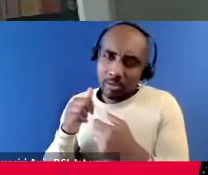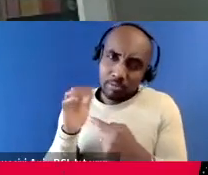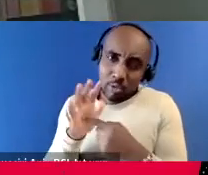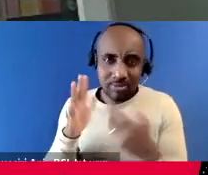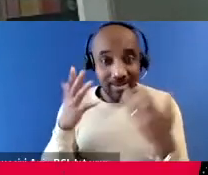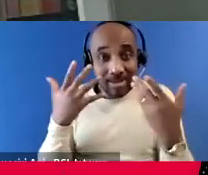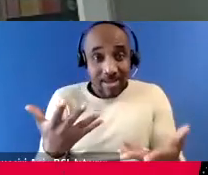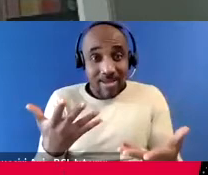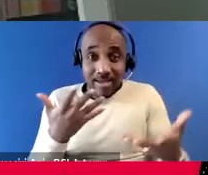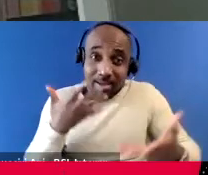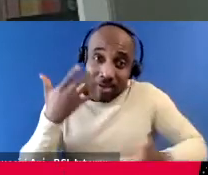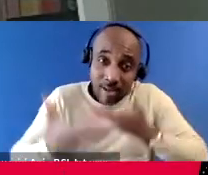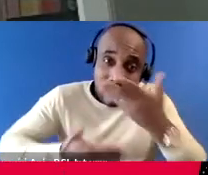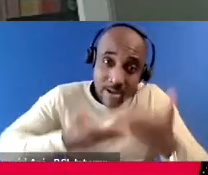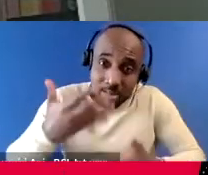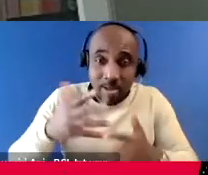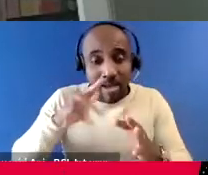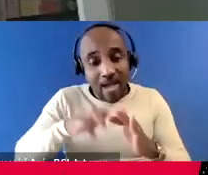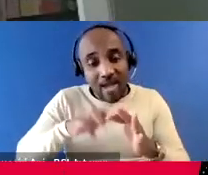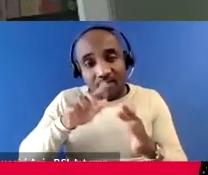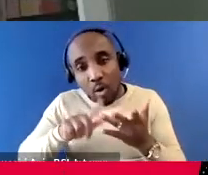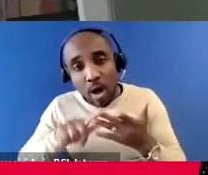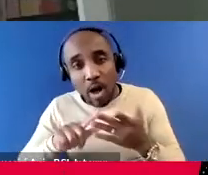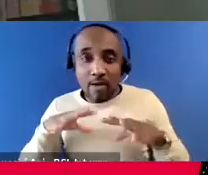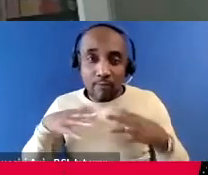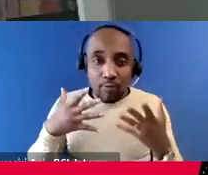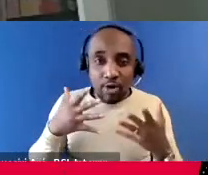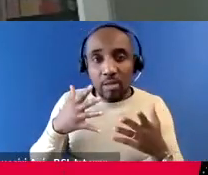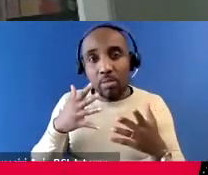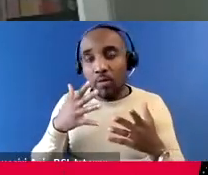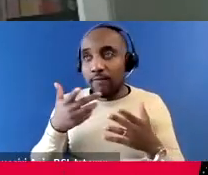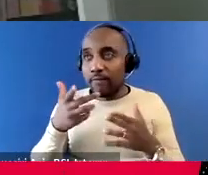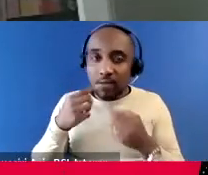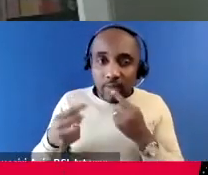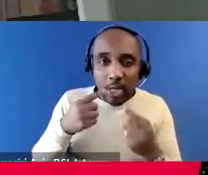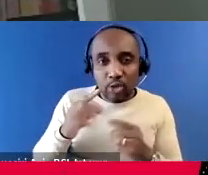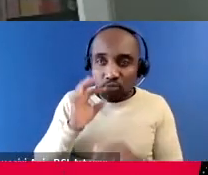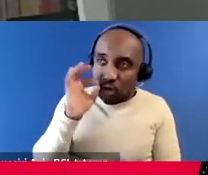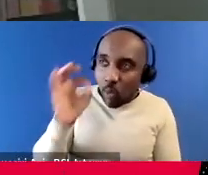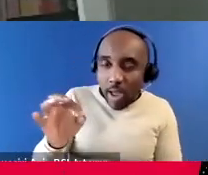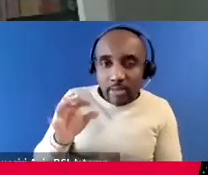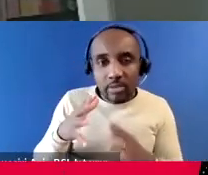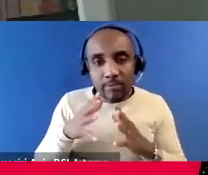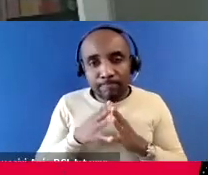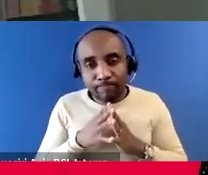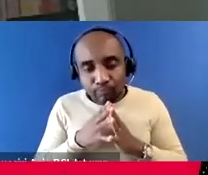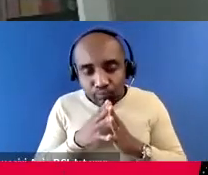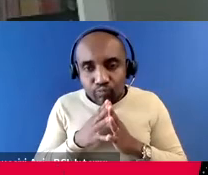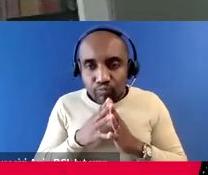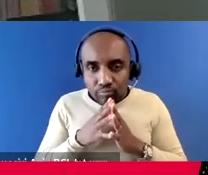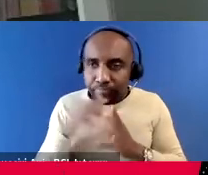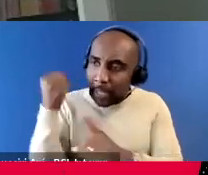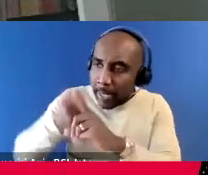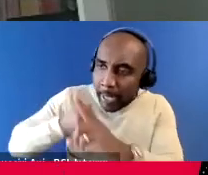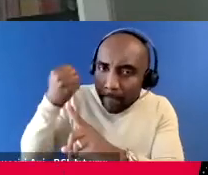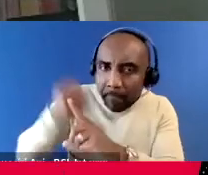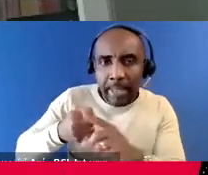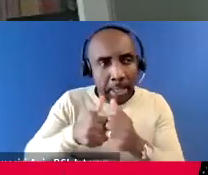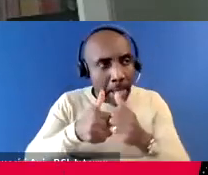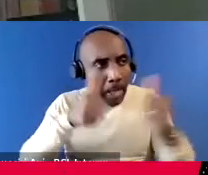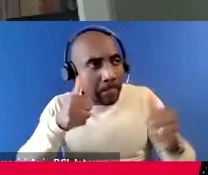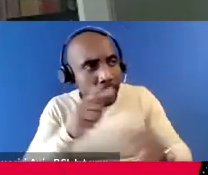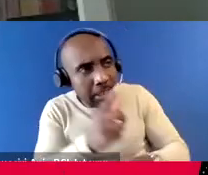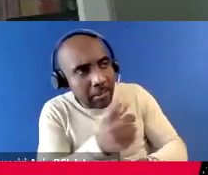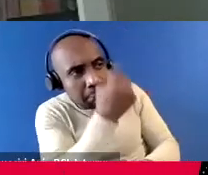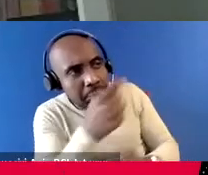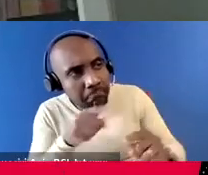companies, everything, all of that's significant. But also, I think often one of the things that happens is that those authentic